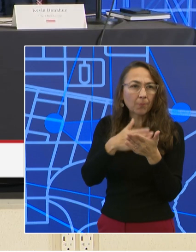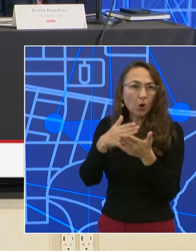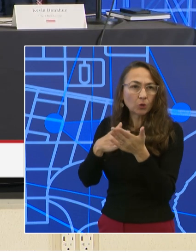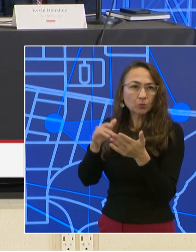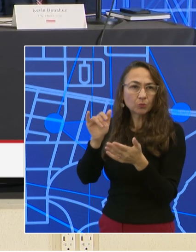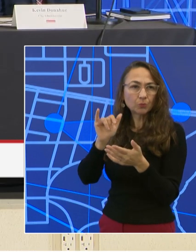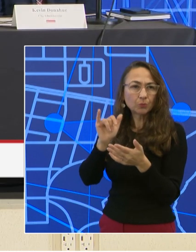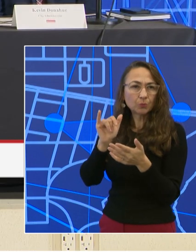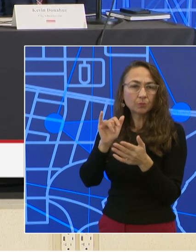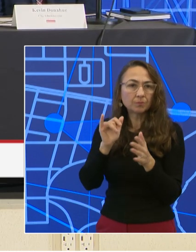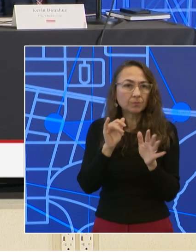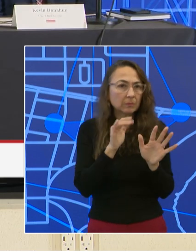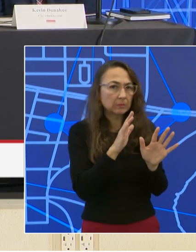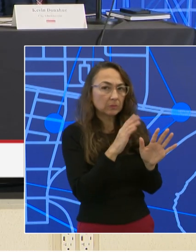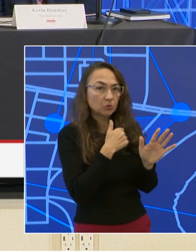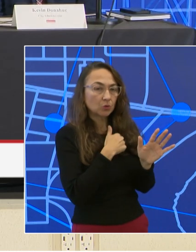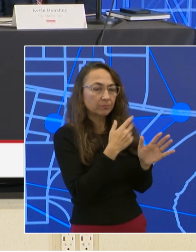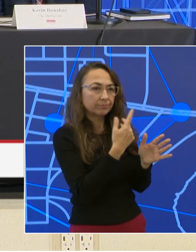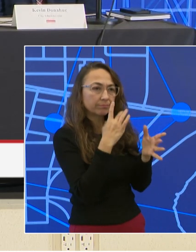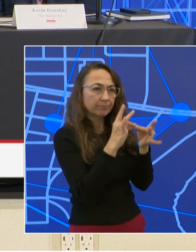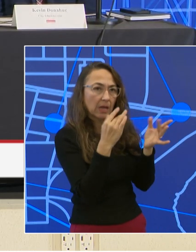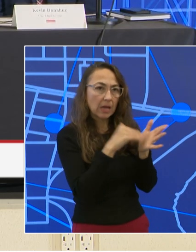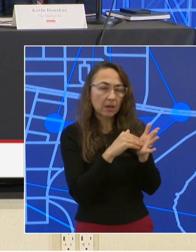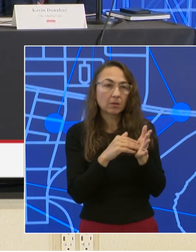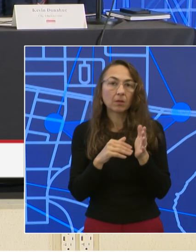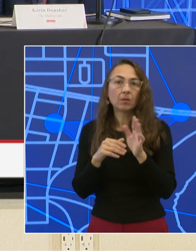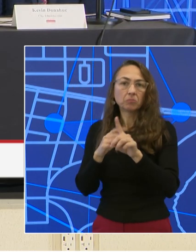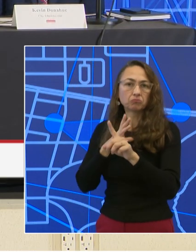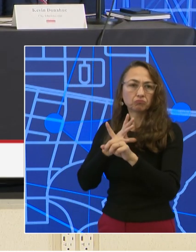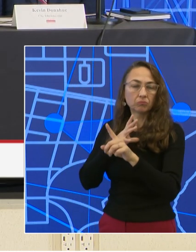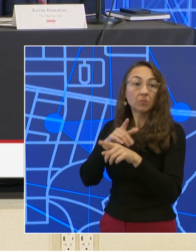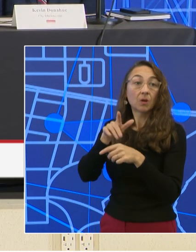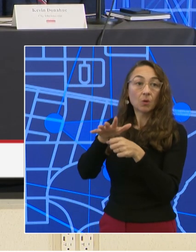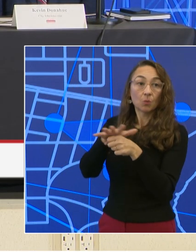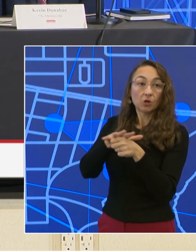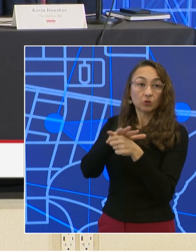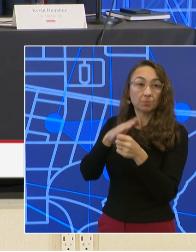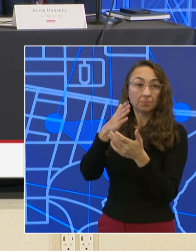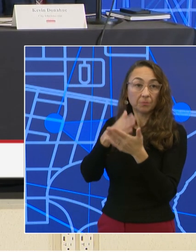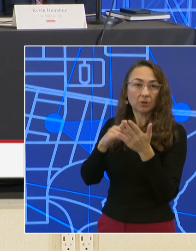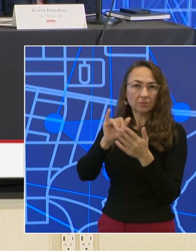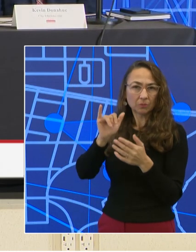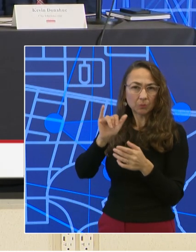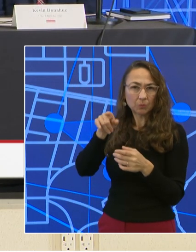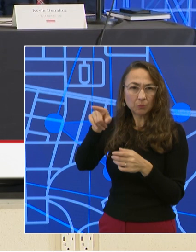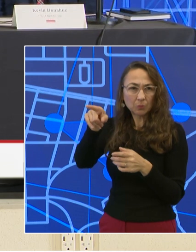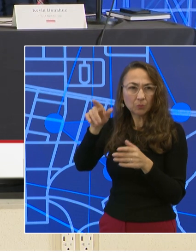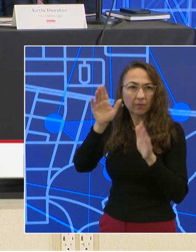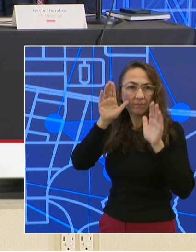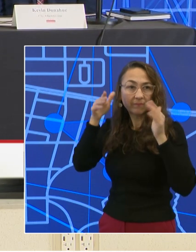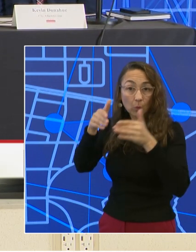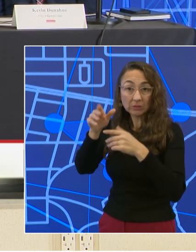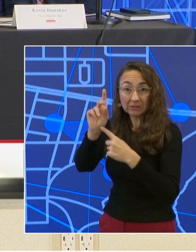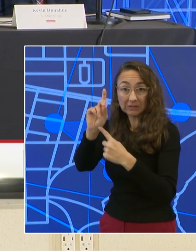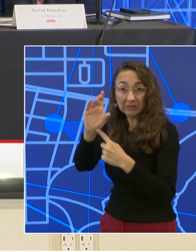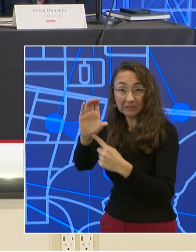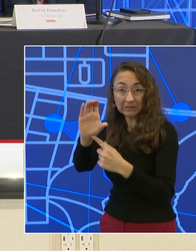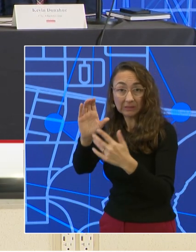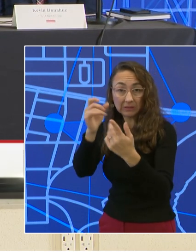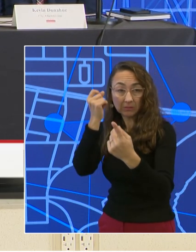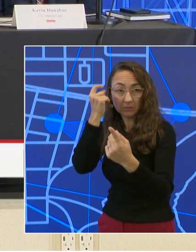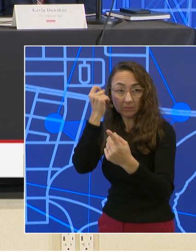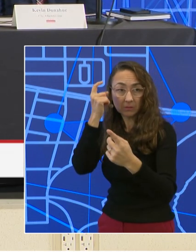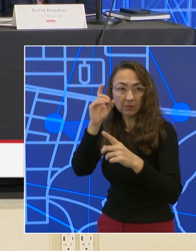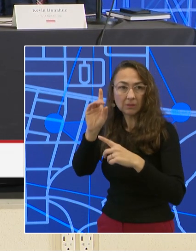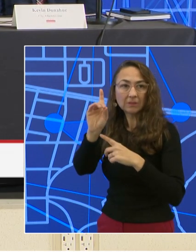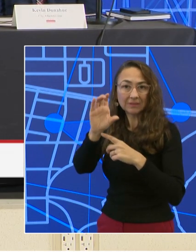say it again. There's a regional component to all of this too, I'm sure. Your focus is the district, but of course the district does not exist in a bubble. Right. How are you working